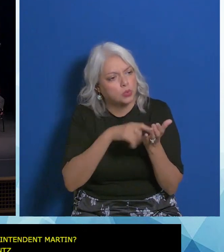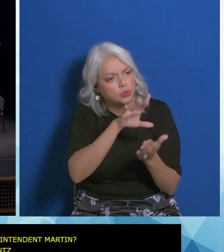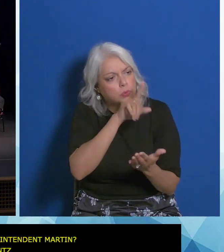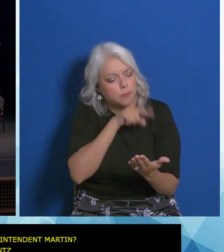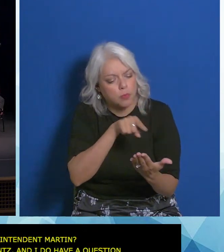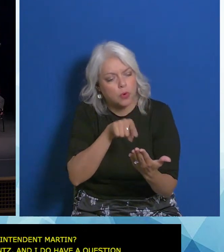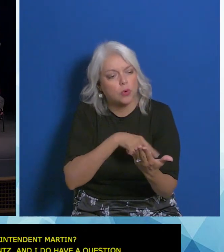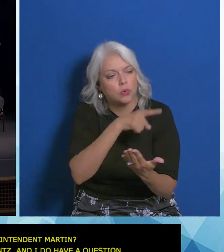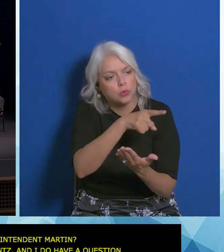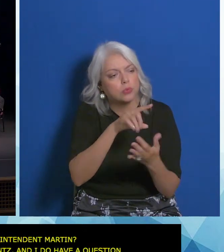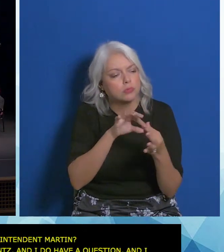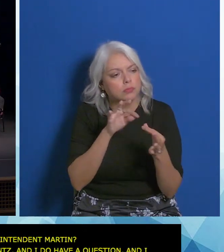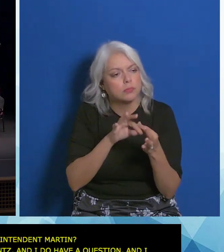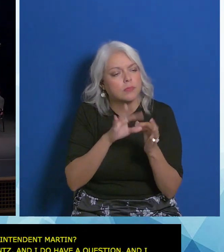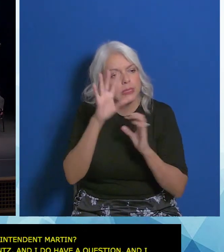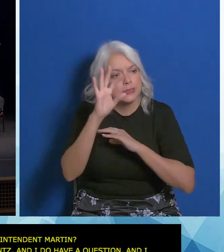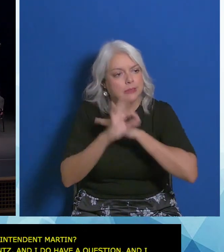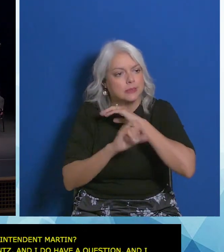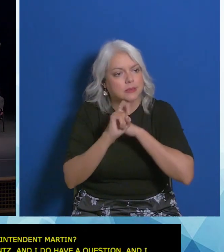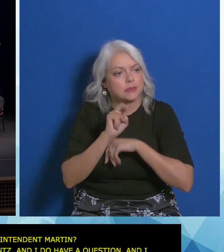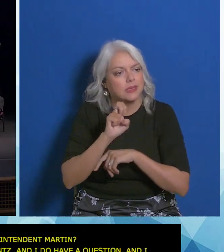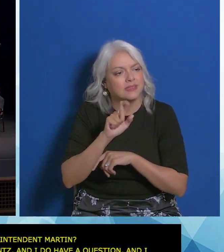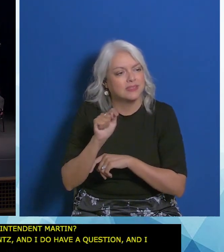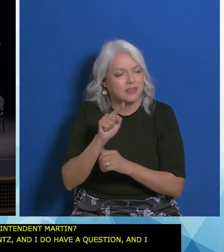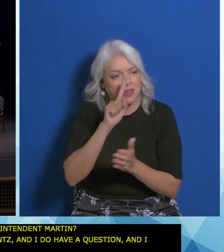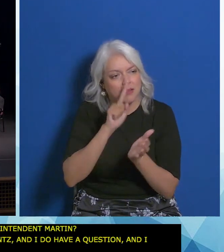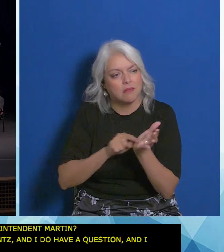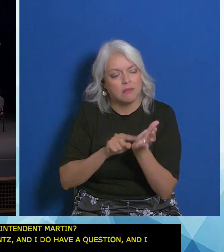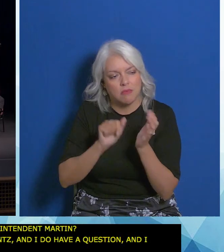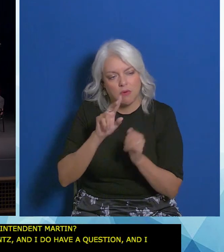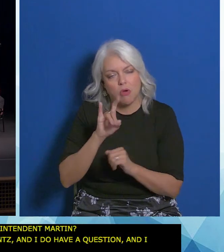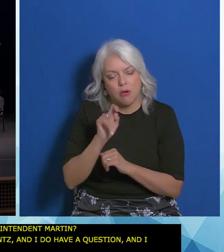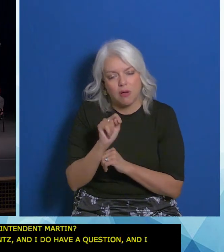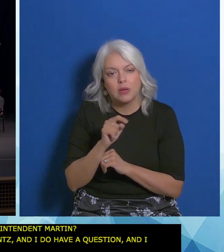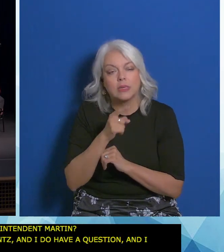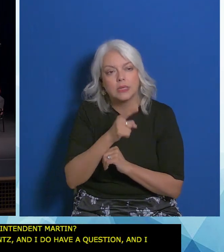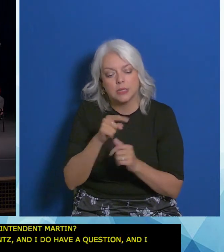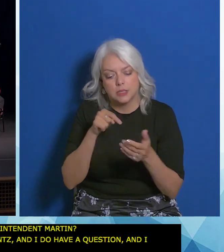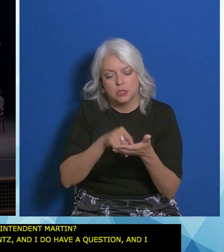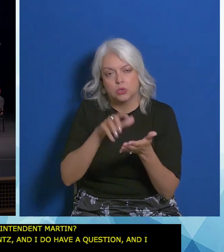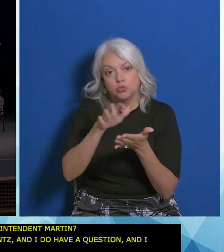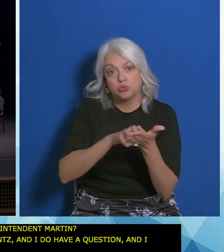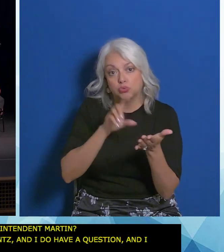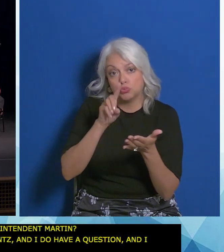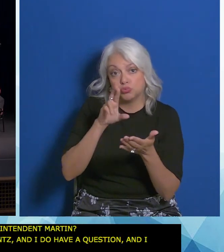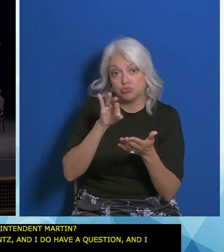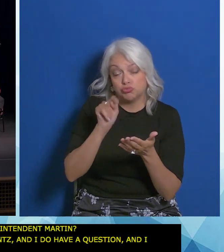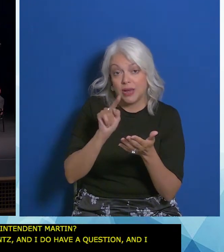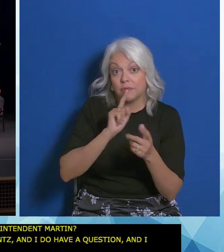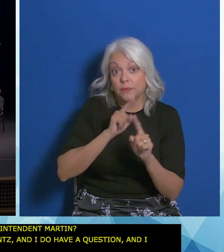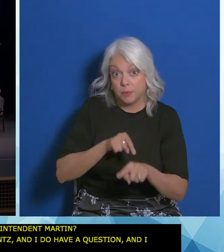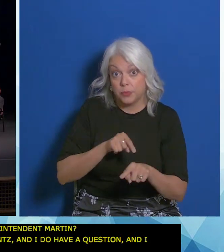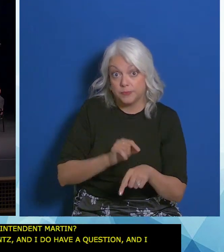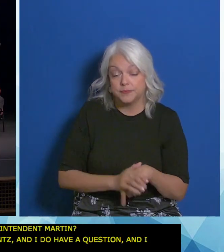mentioned the sunset audit, discussing a draft report,